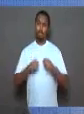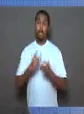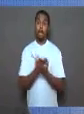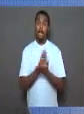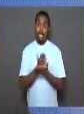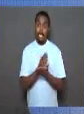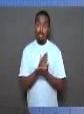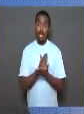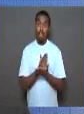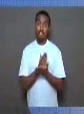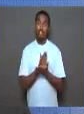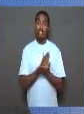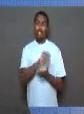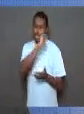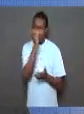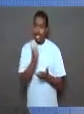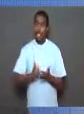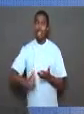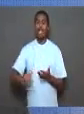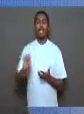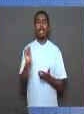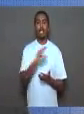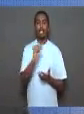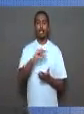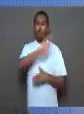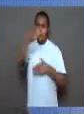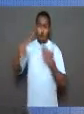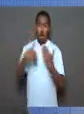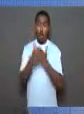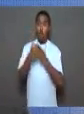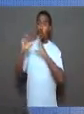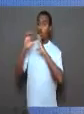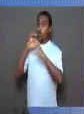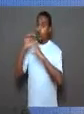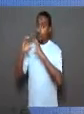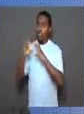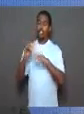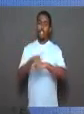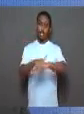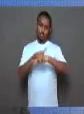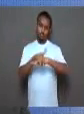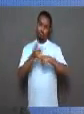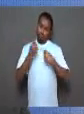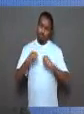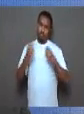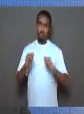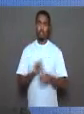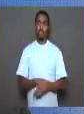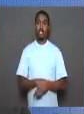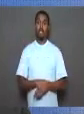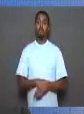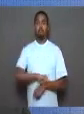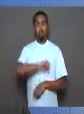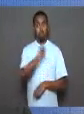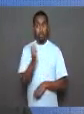to participate in any and all conversations in English,